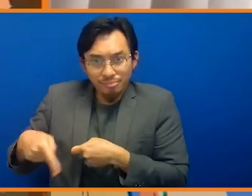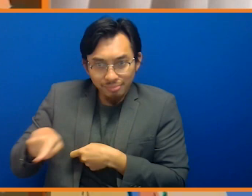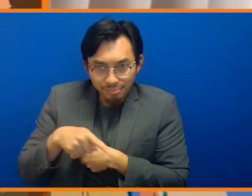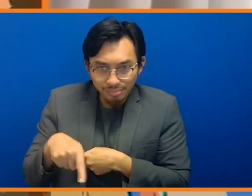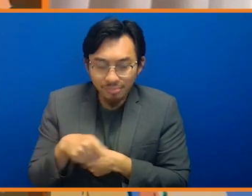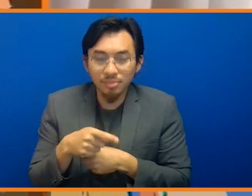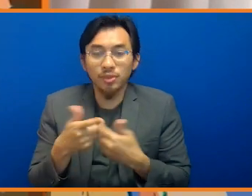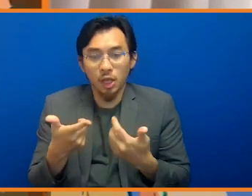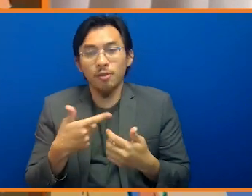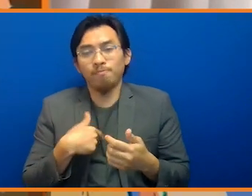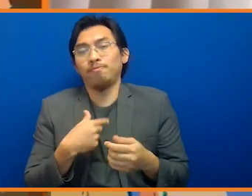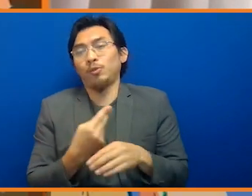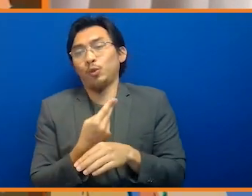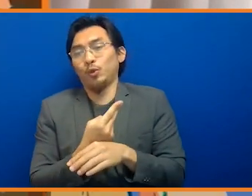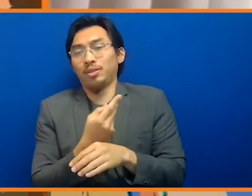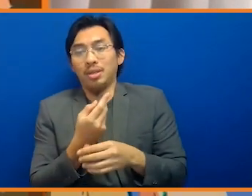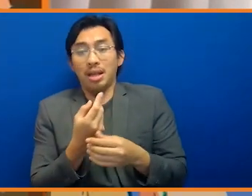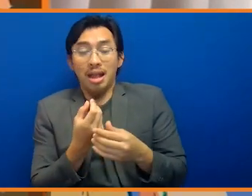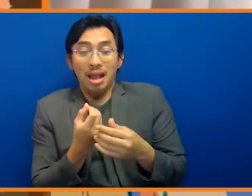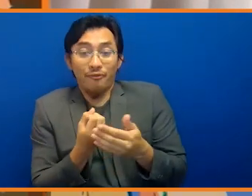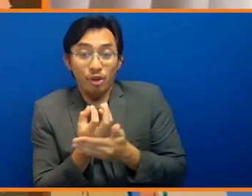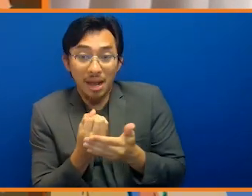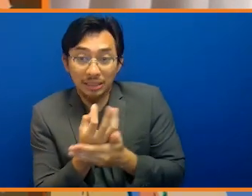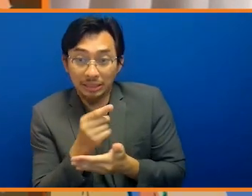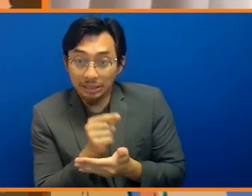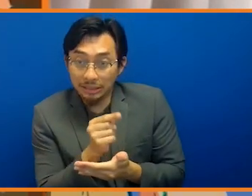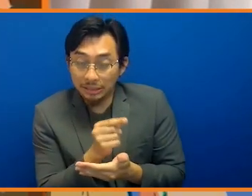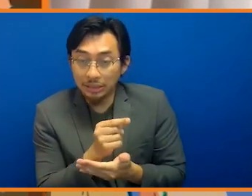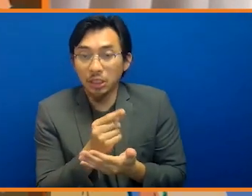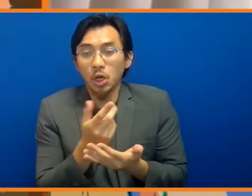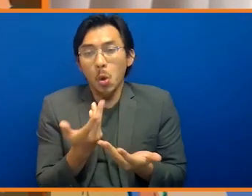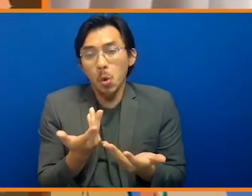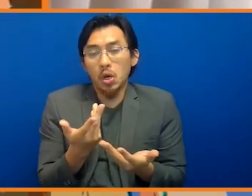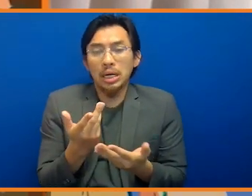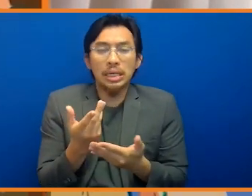only to tell to the informations or some badge